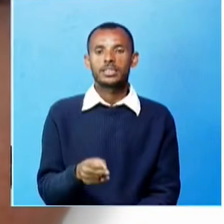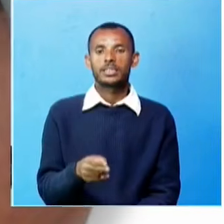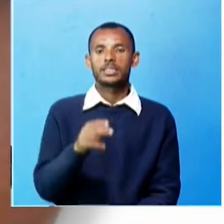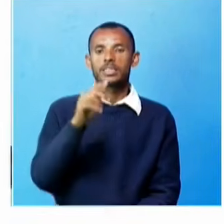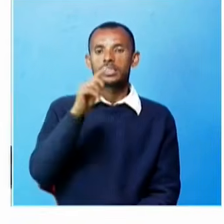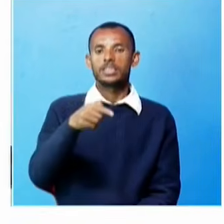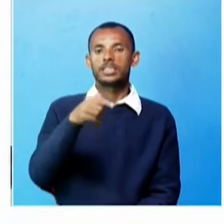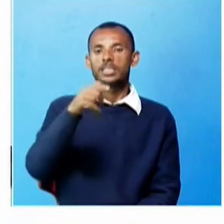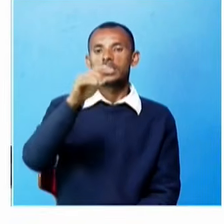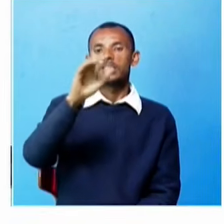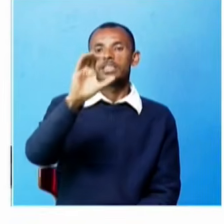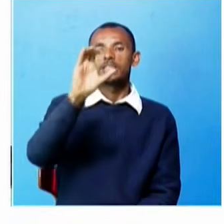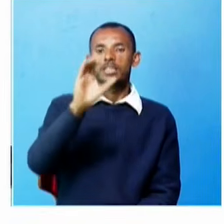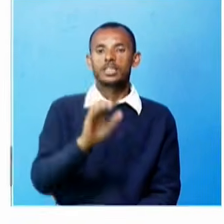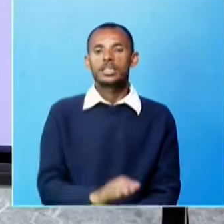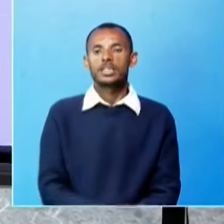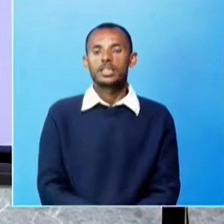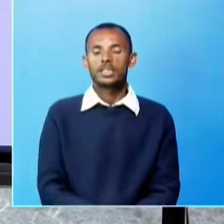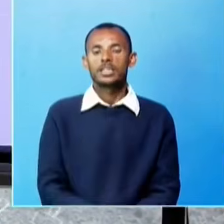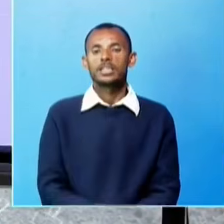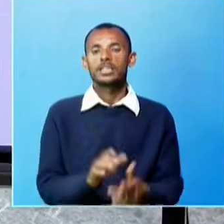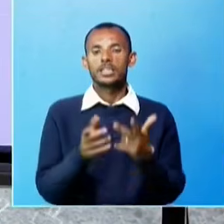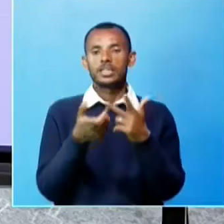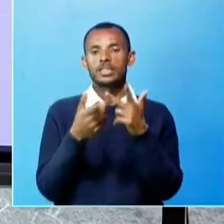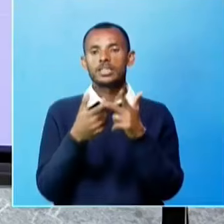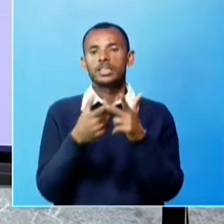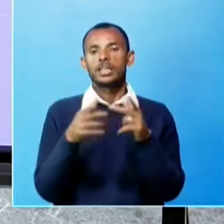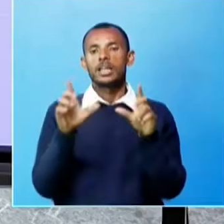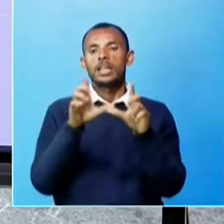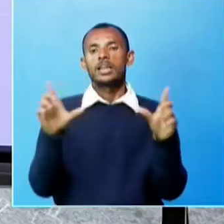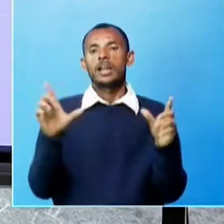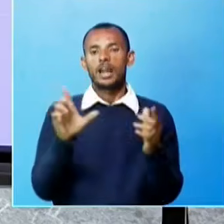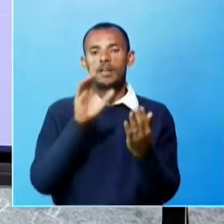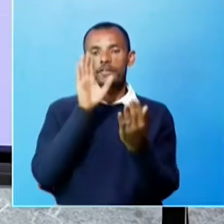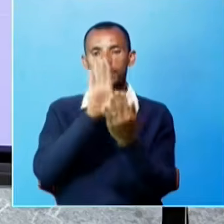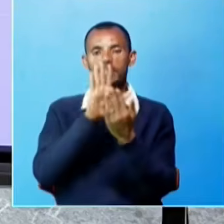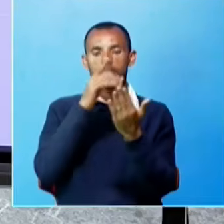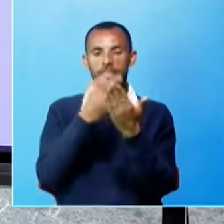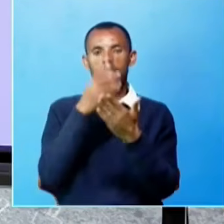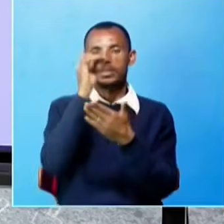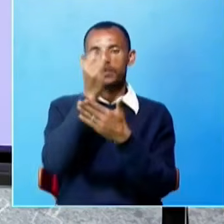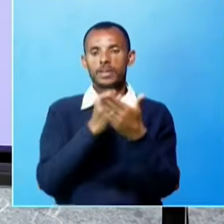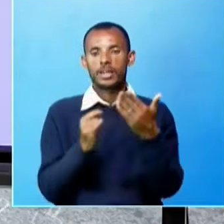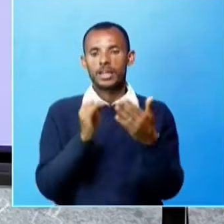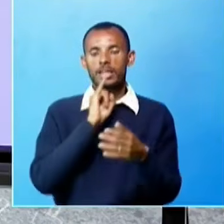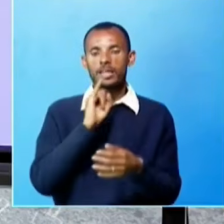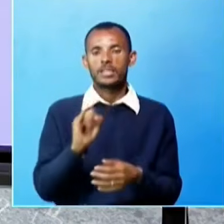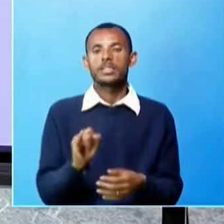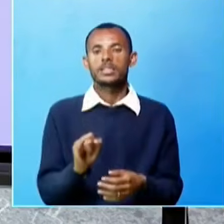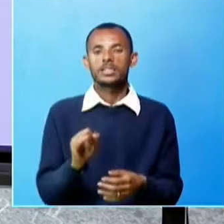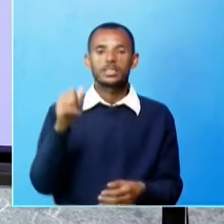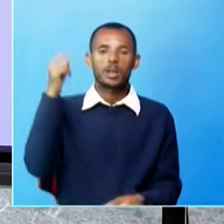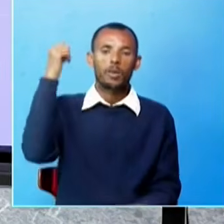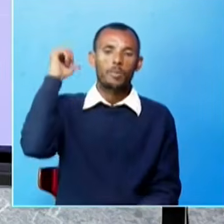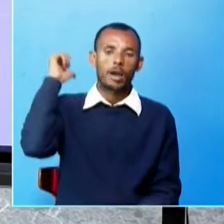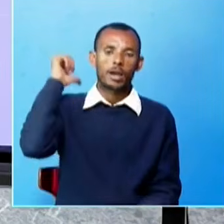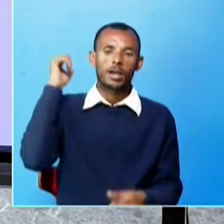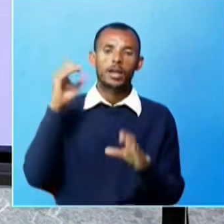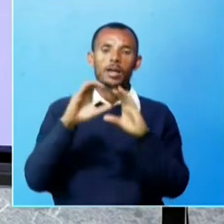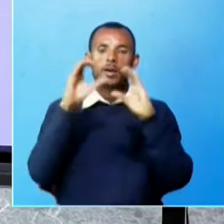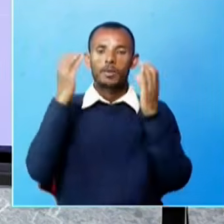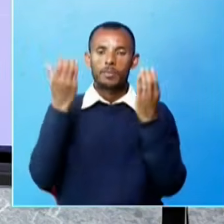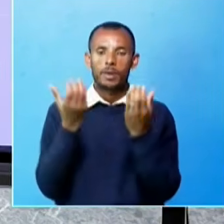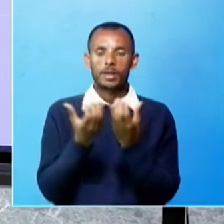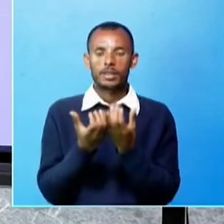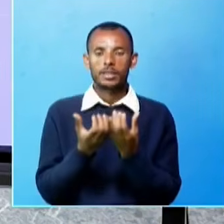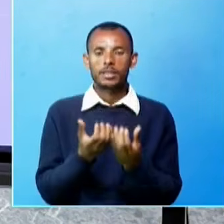G, C. The third lateral face in this figure is the back part, which is